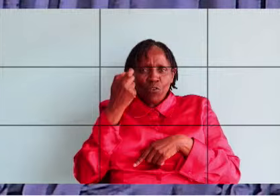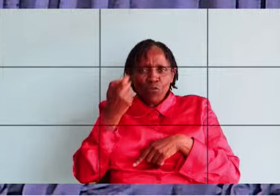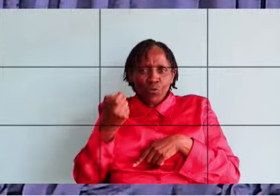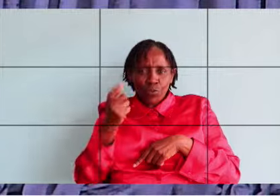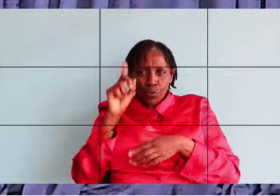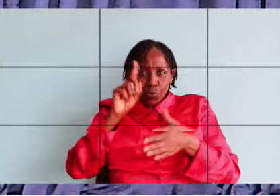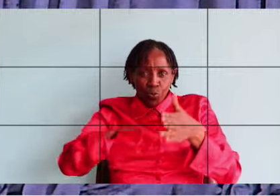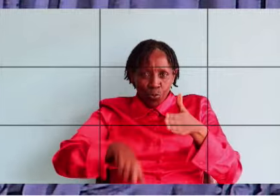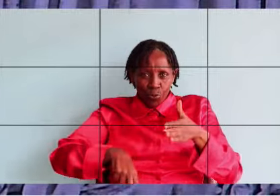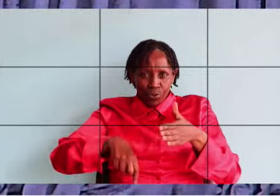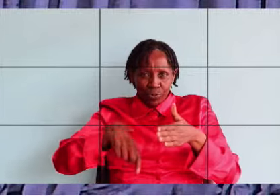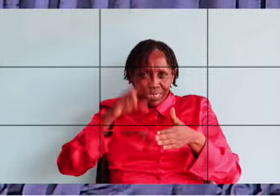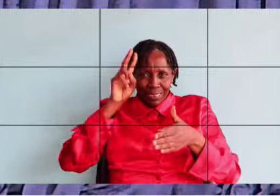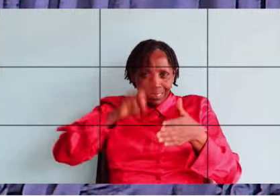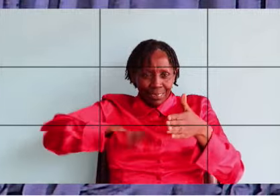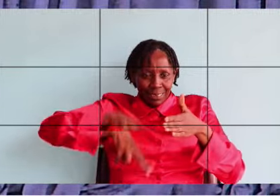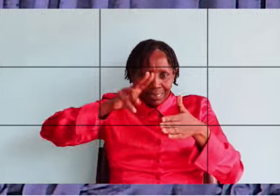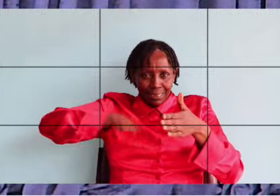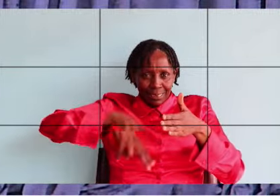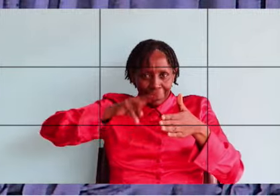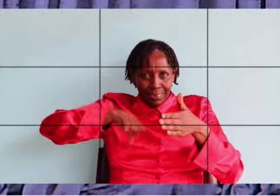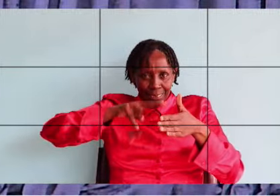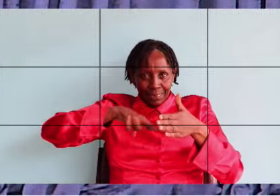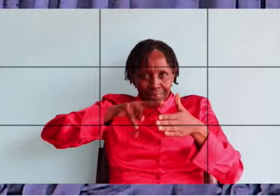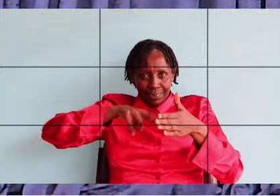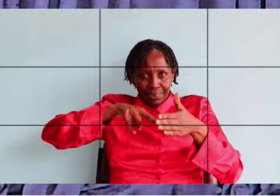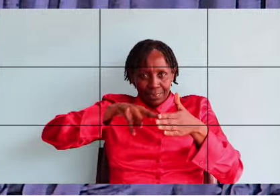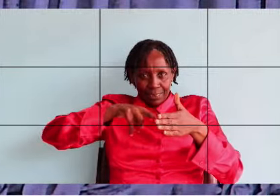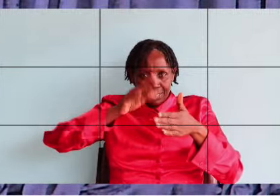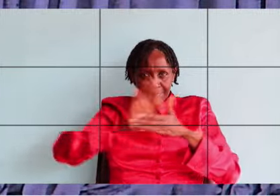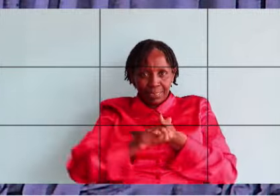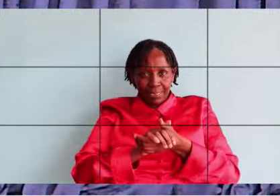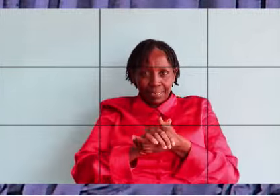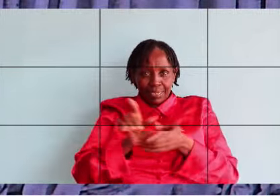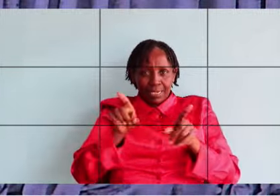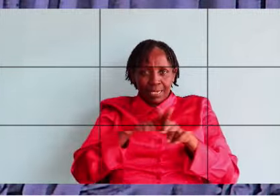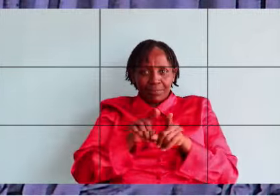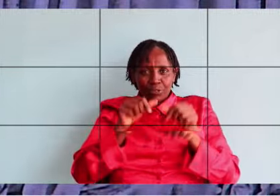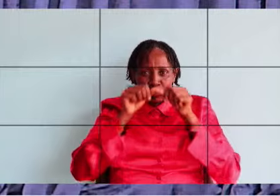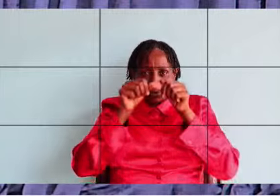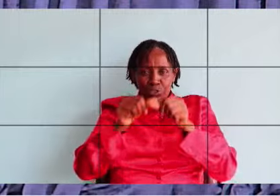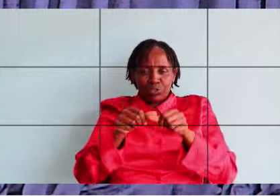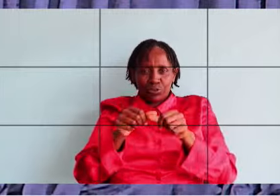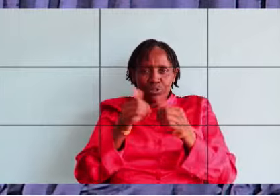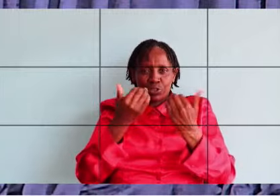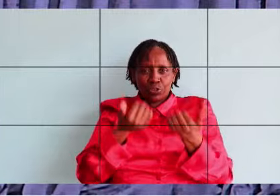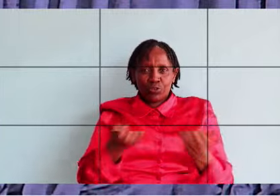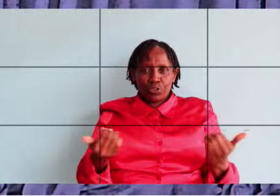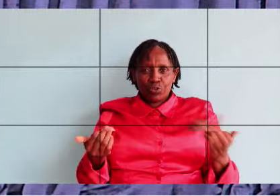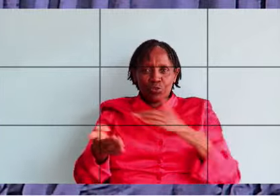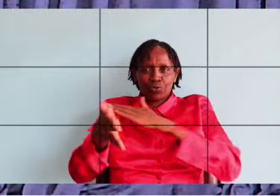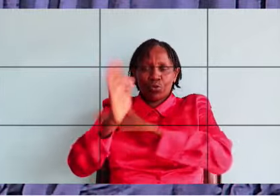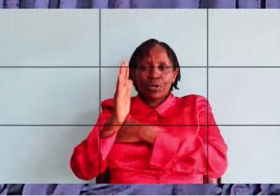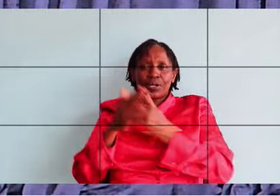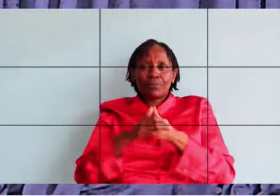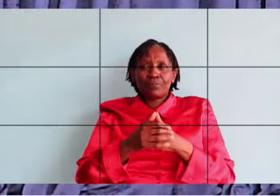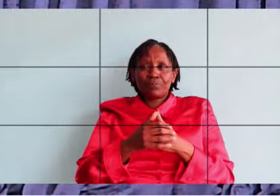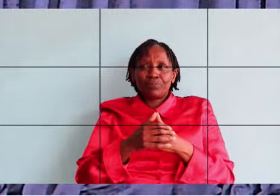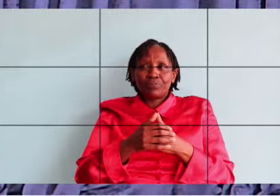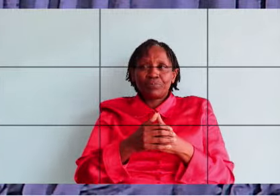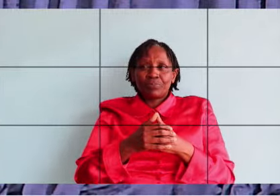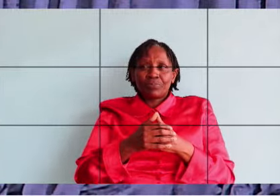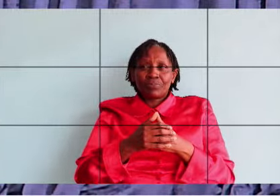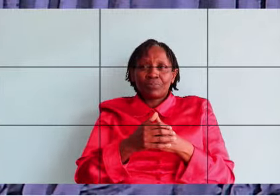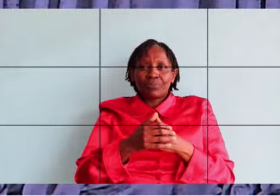really need to do as we go forward as the children of God. So I hope my